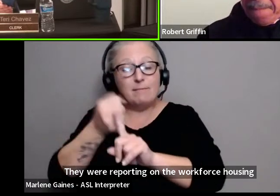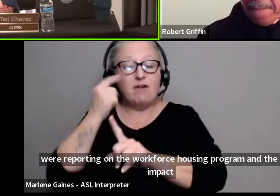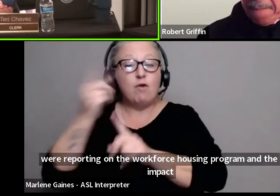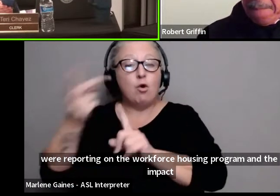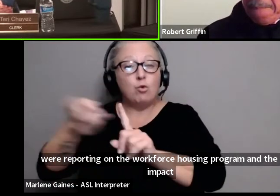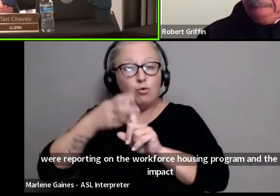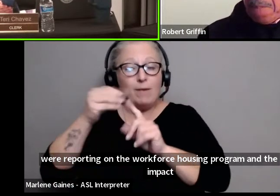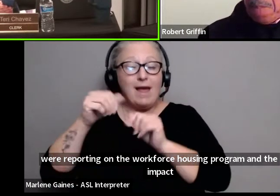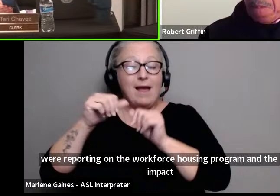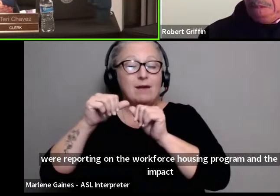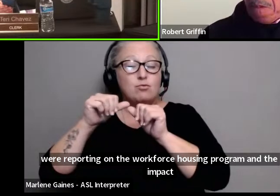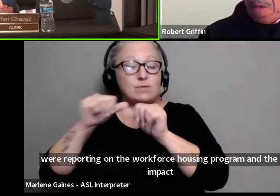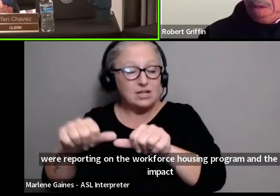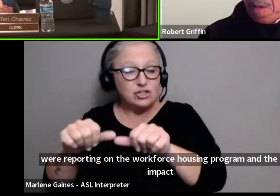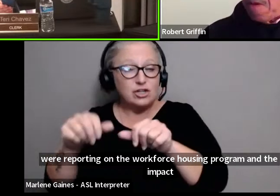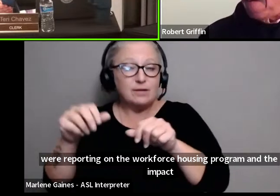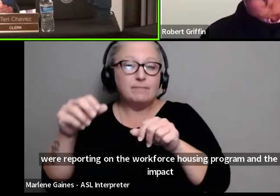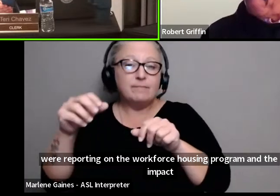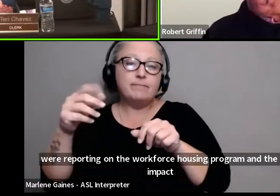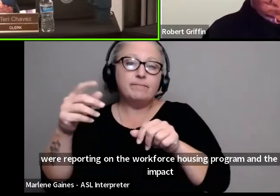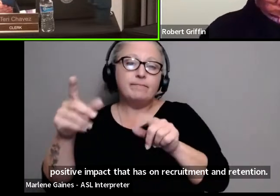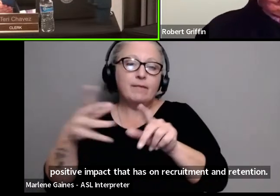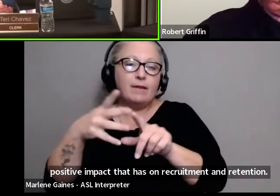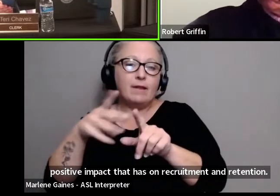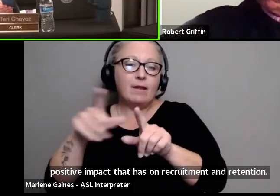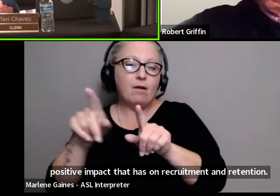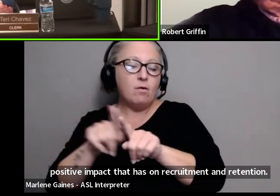and retention. And then we had